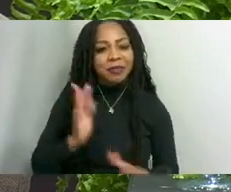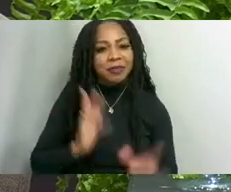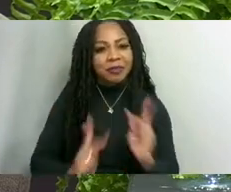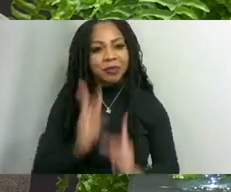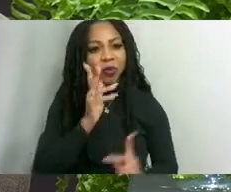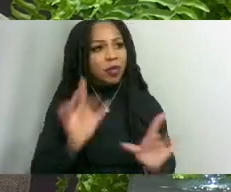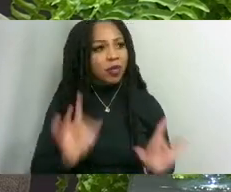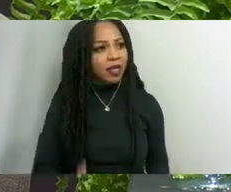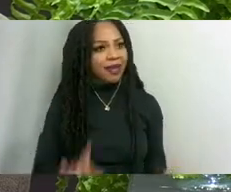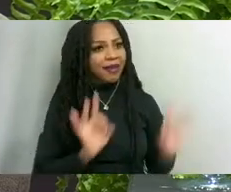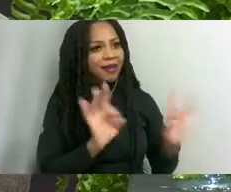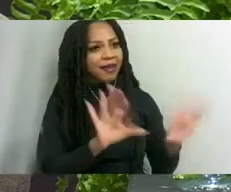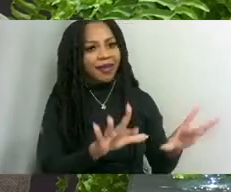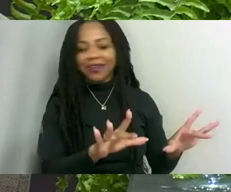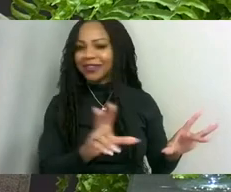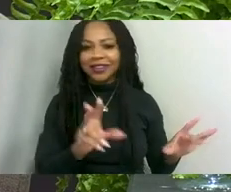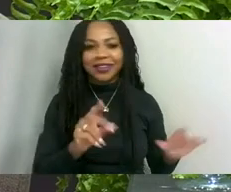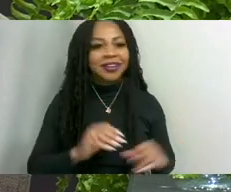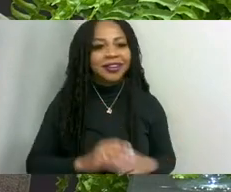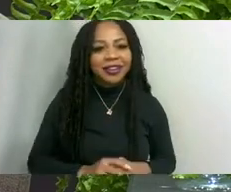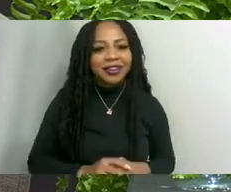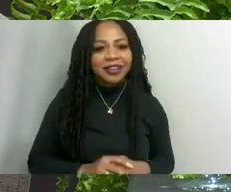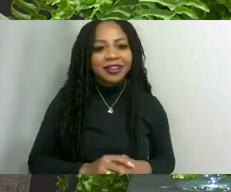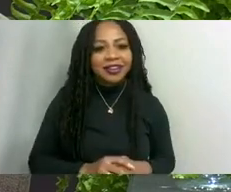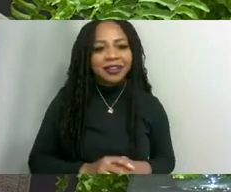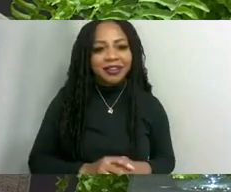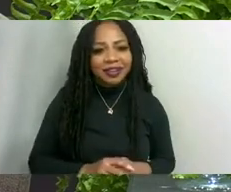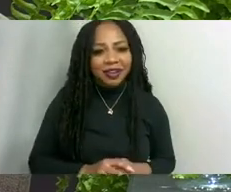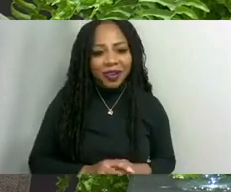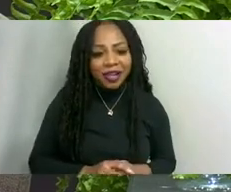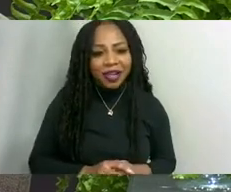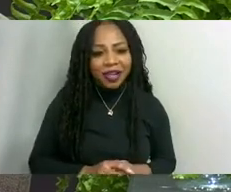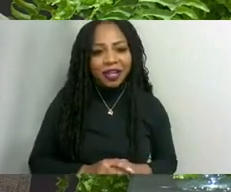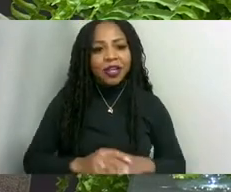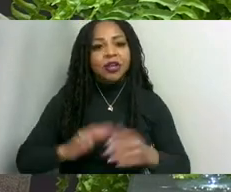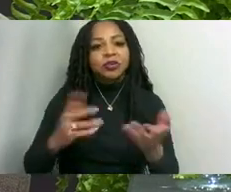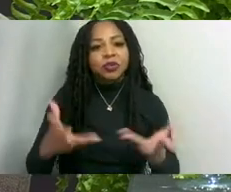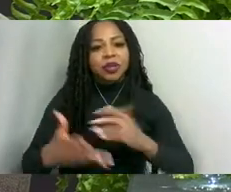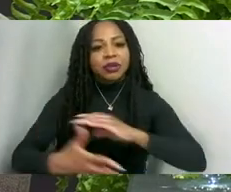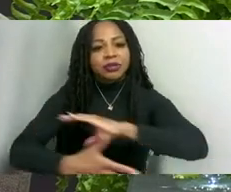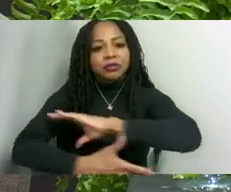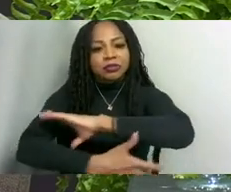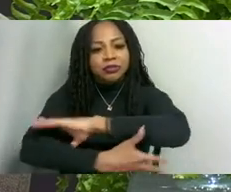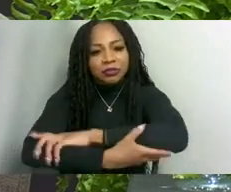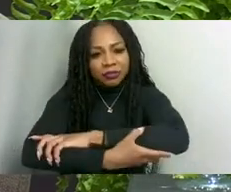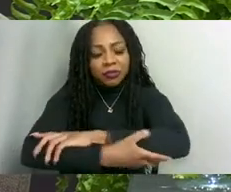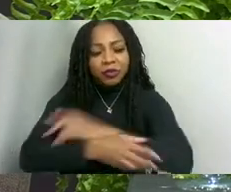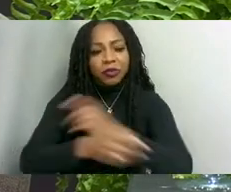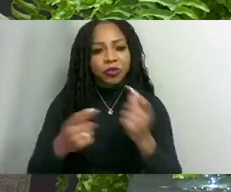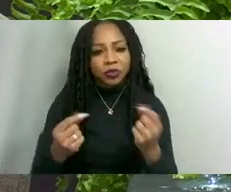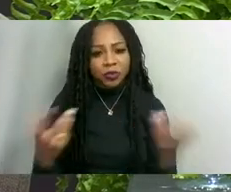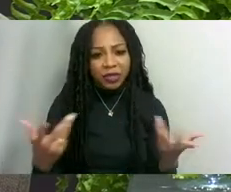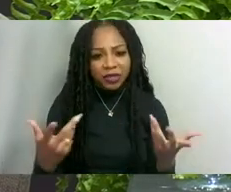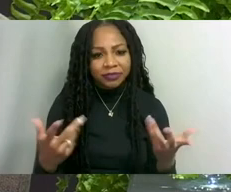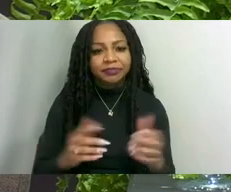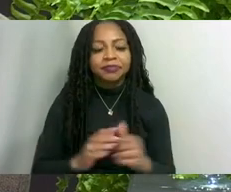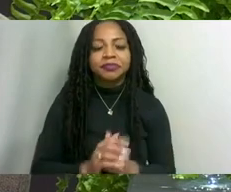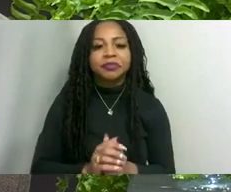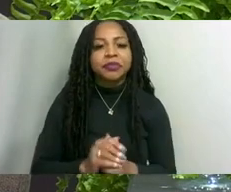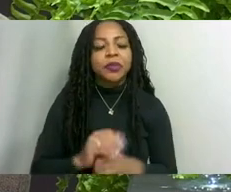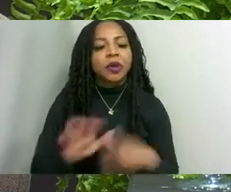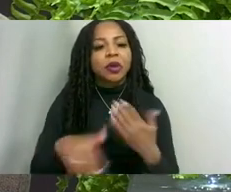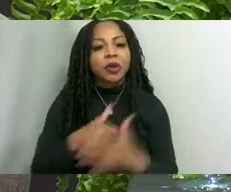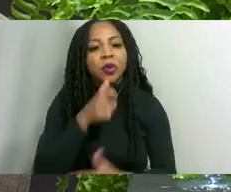it. And what the reconciliation did is, like all those people who told their story,